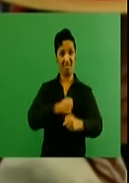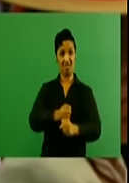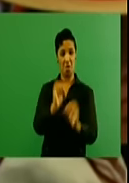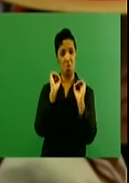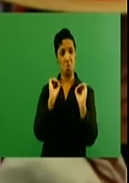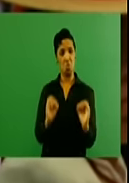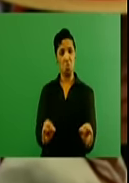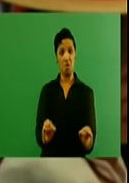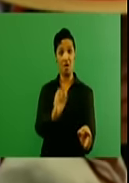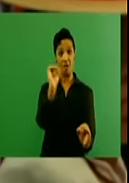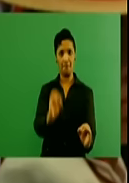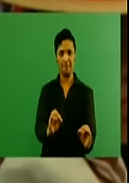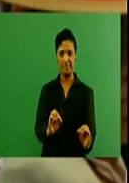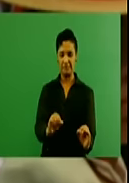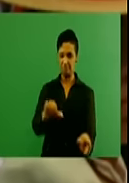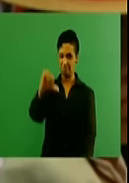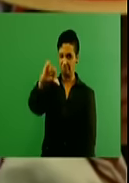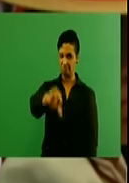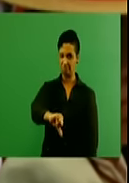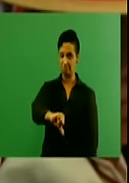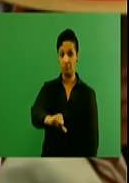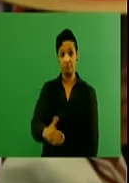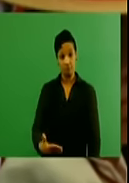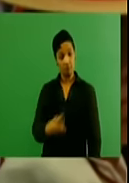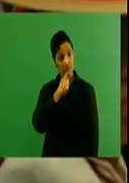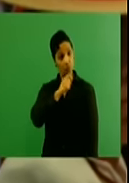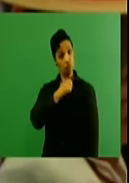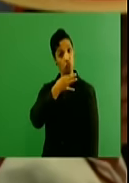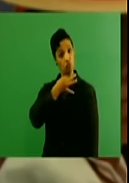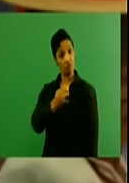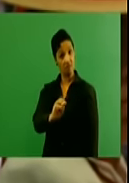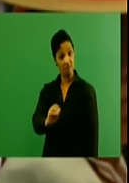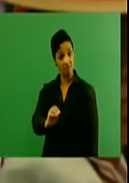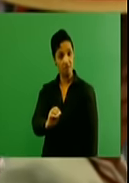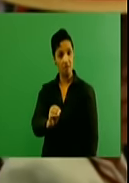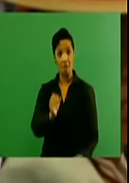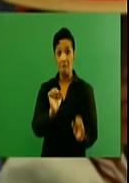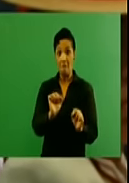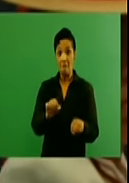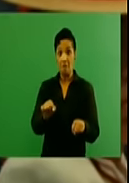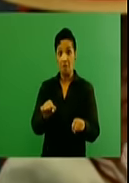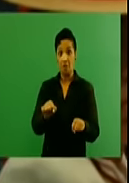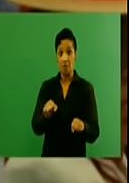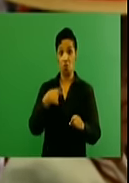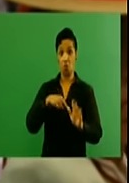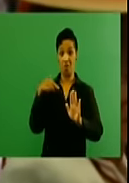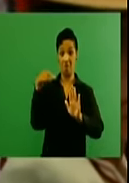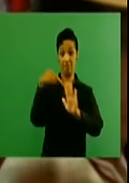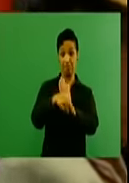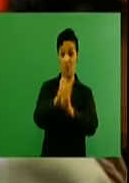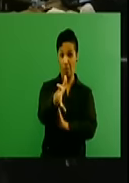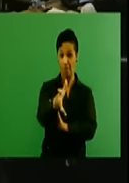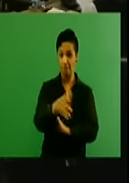is not good. Is there any risk at all that this could slip into a contraction? Thank